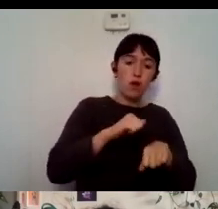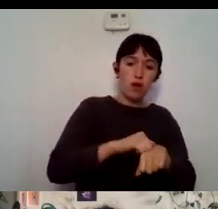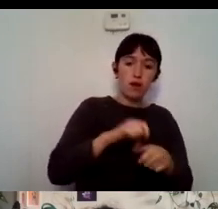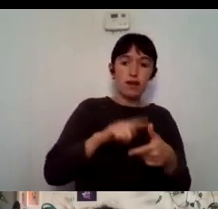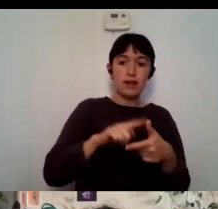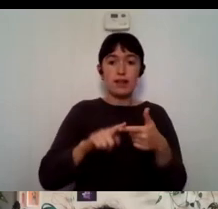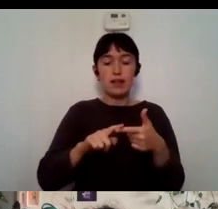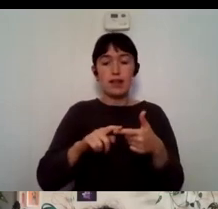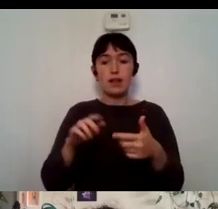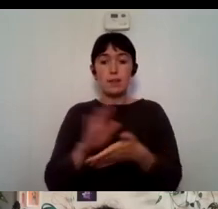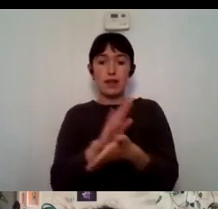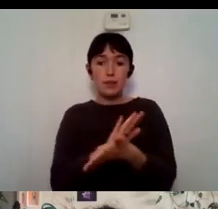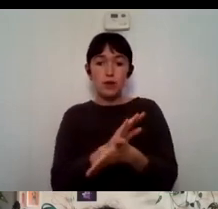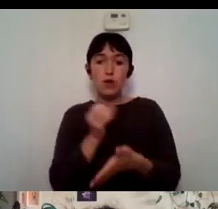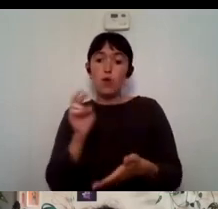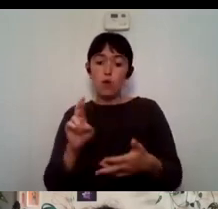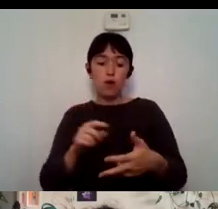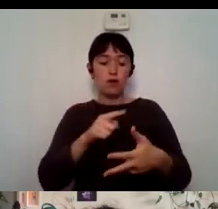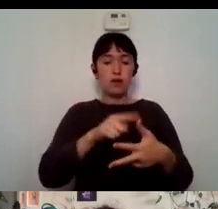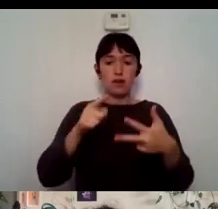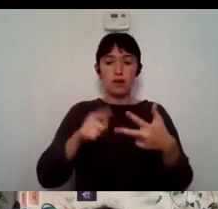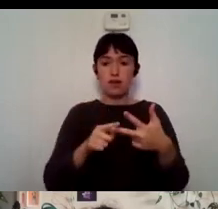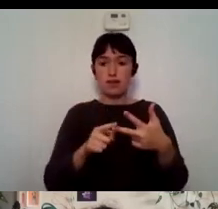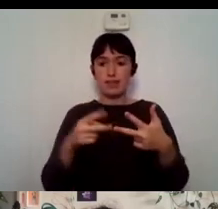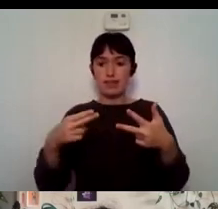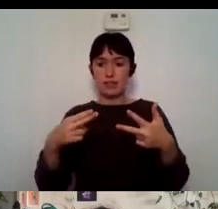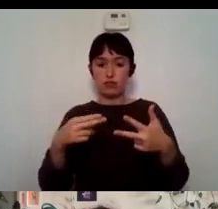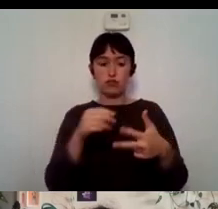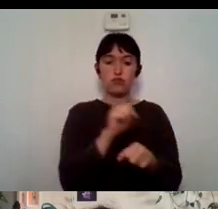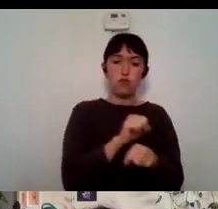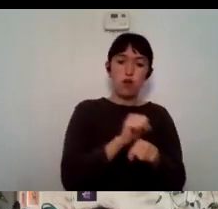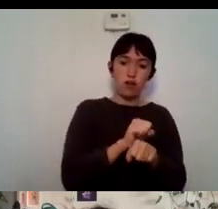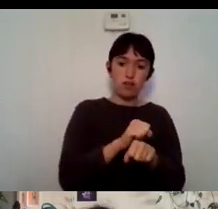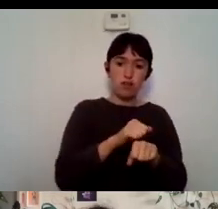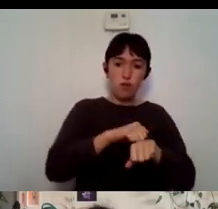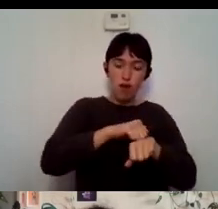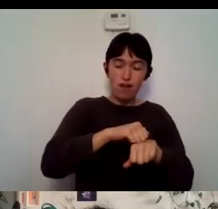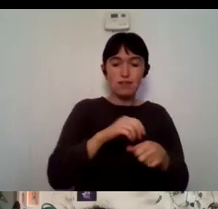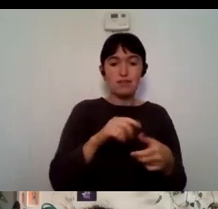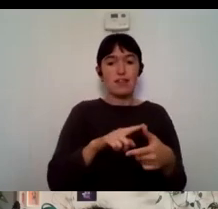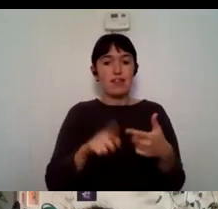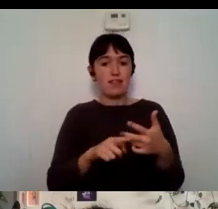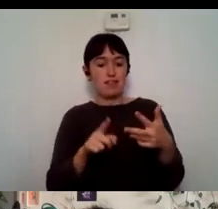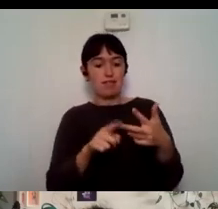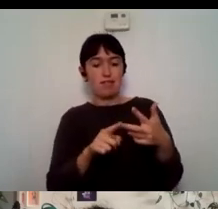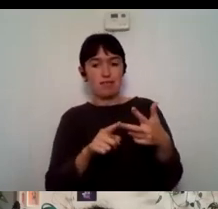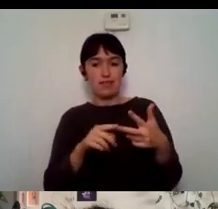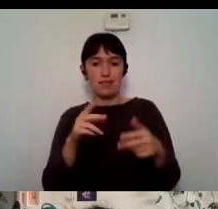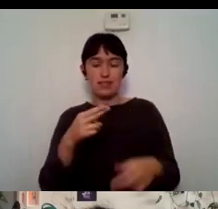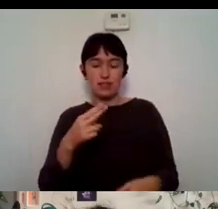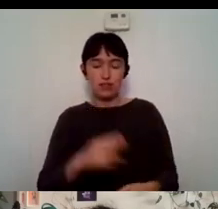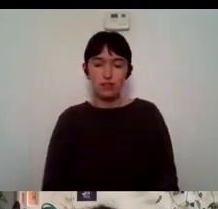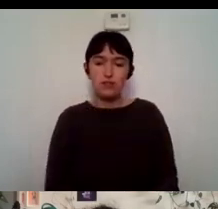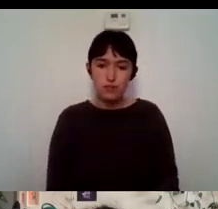rock to scissors. So the final thing that I want to tell you about today is something that we find really, really interesting.